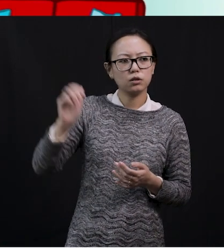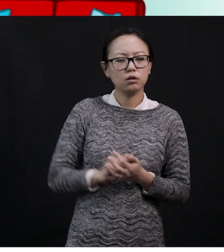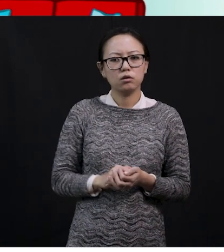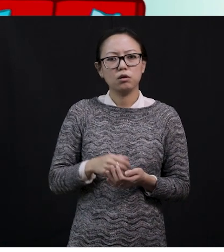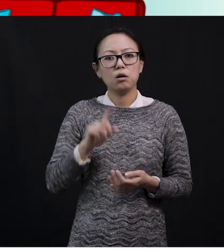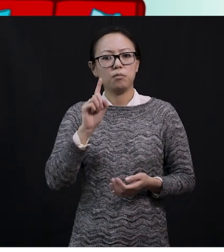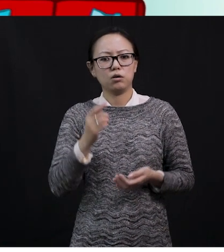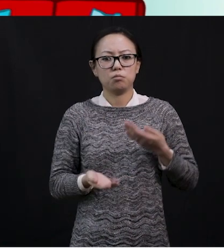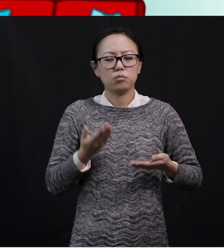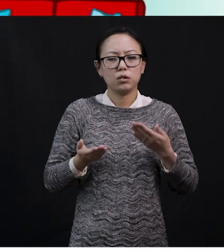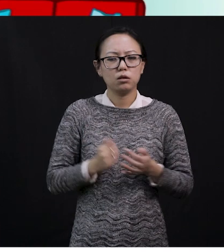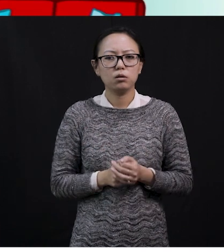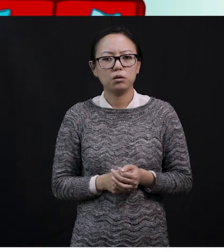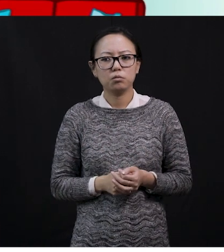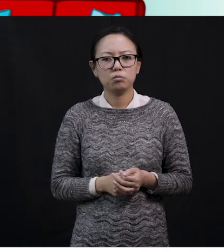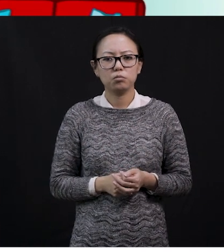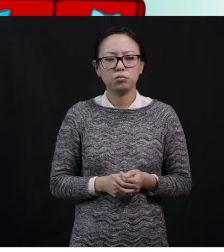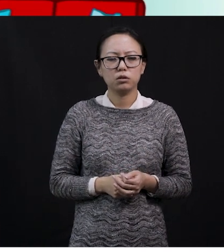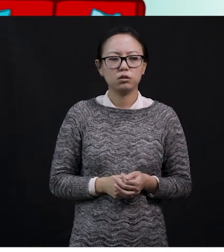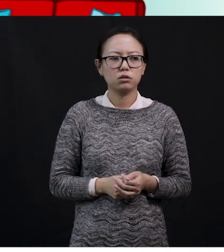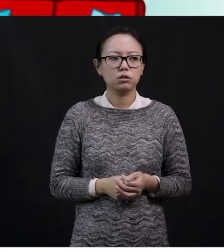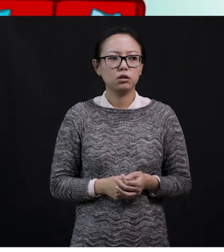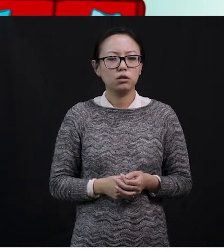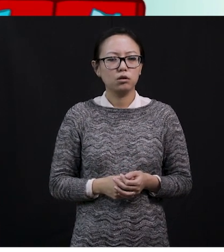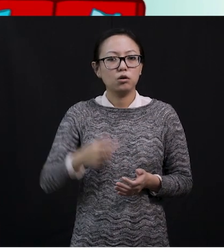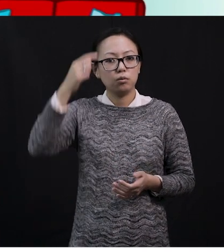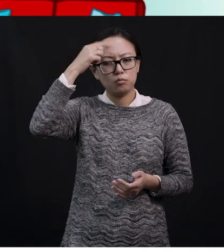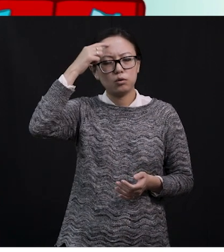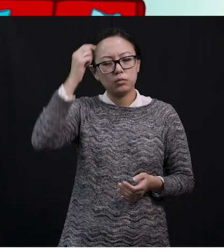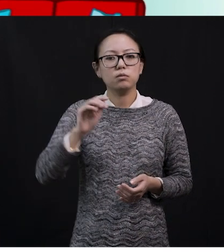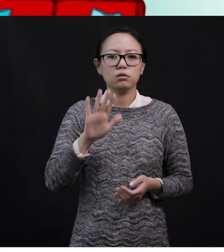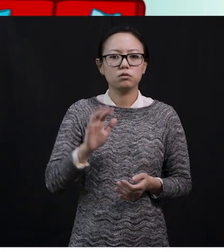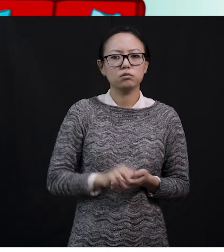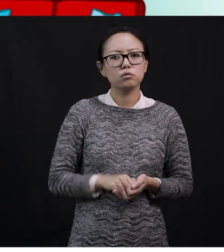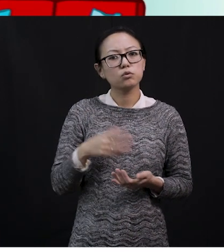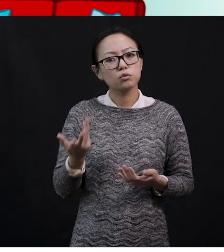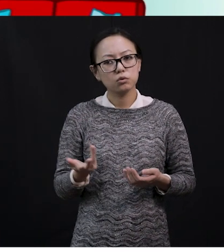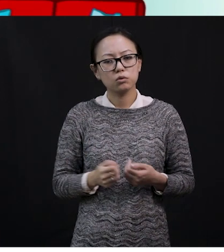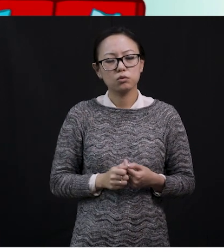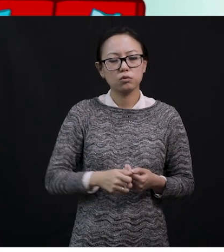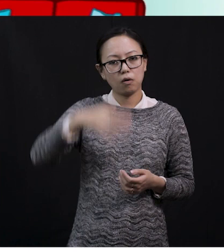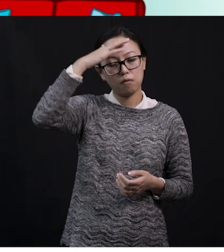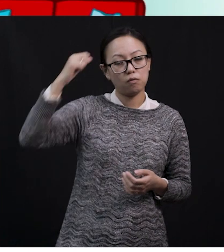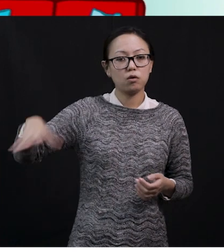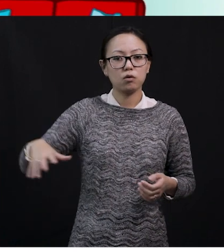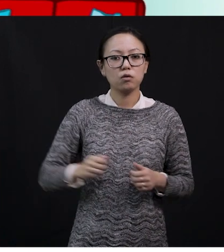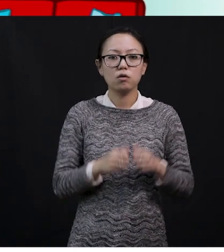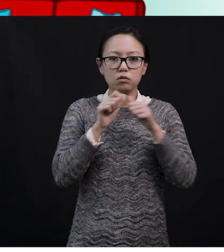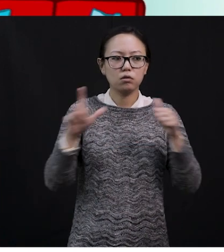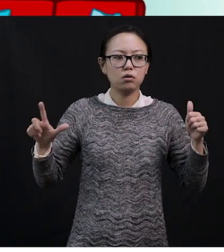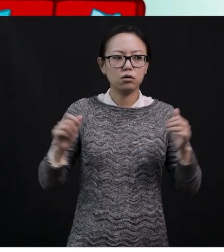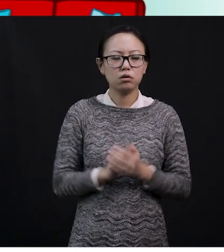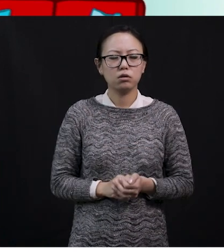slipped out of your mind. For some reason, you have forgotten all about it. As far as I can make out, and I